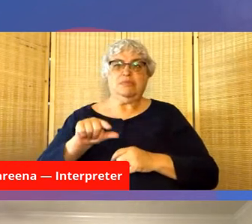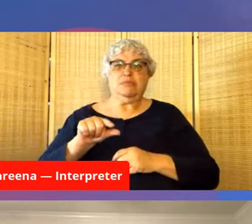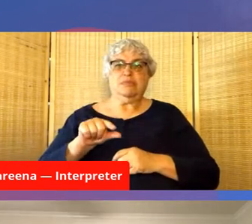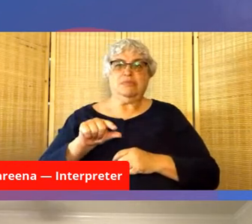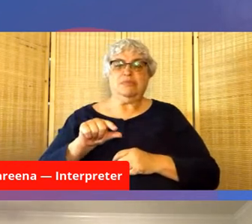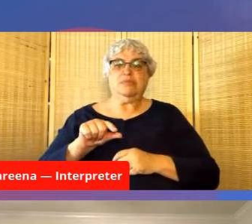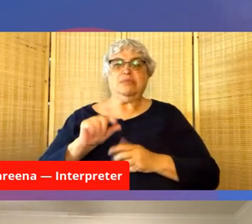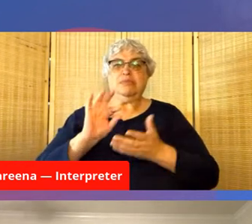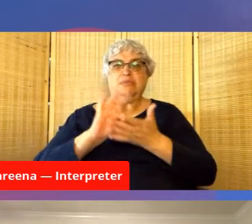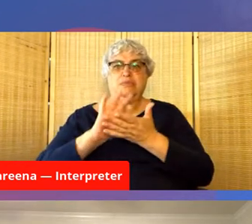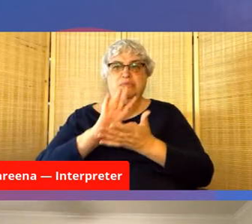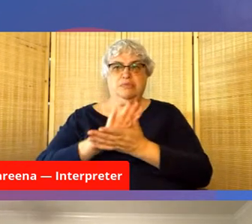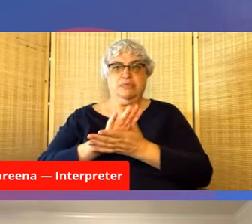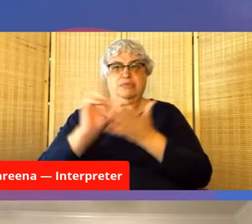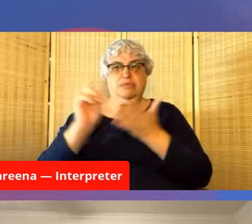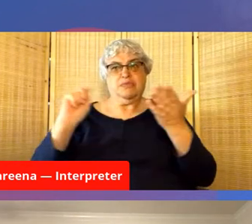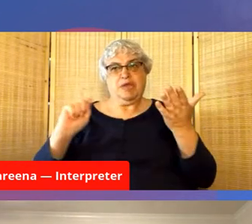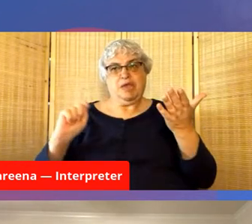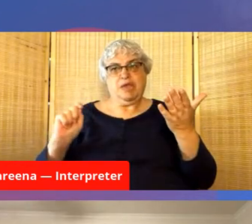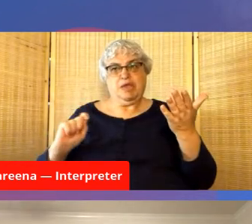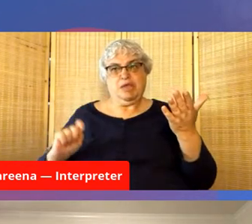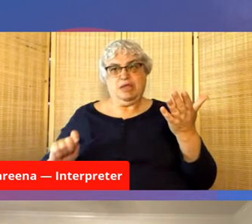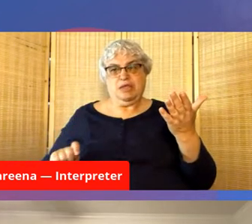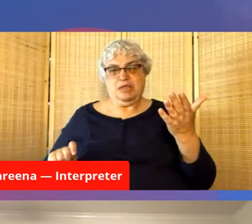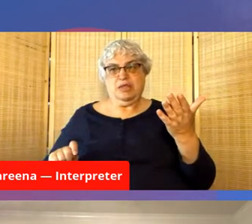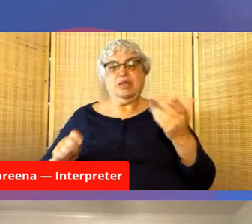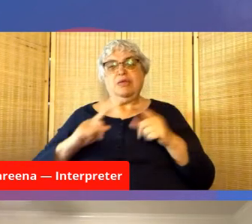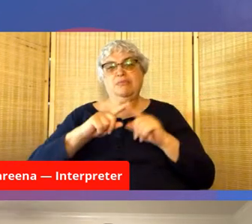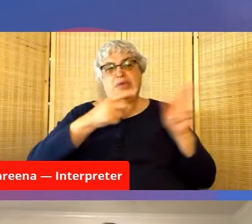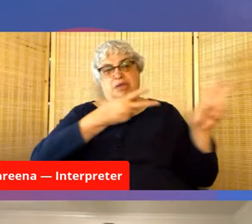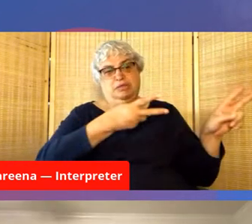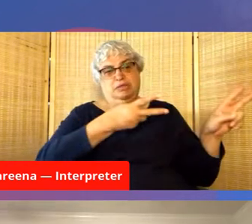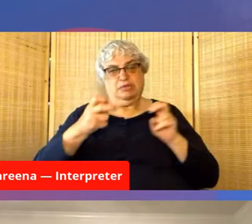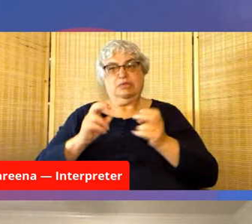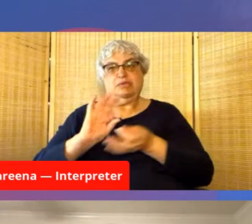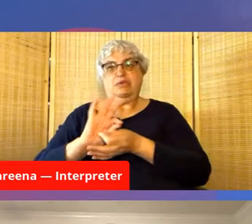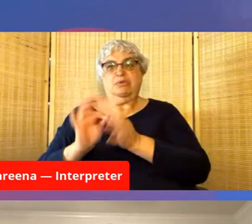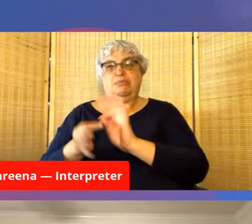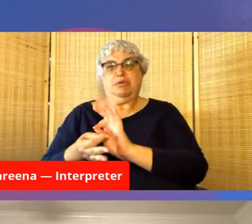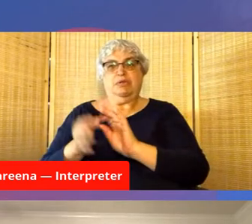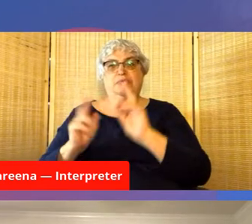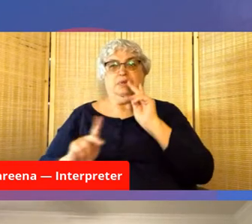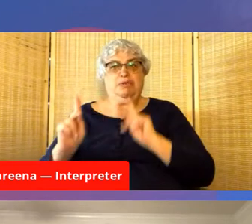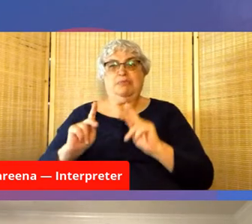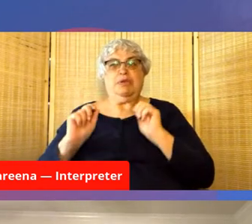well documented, but it's open to interpretations by individuals.